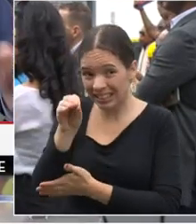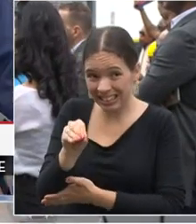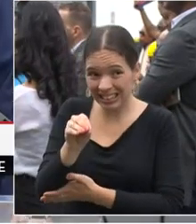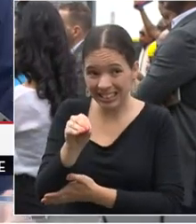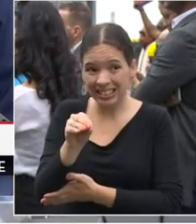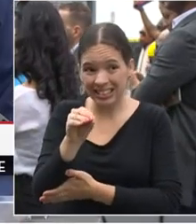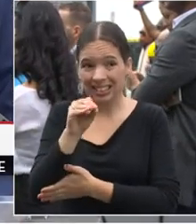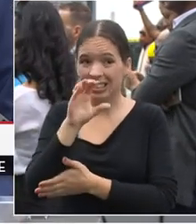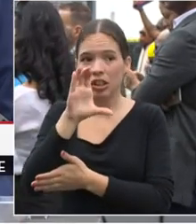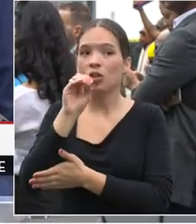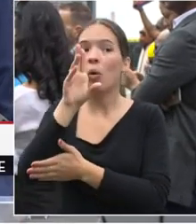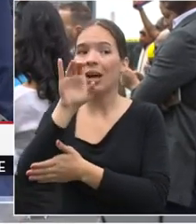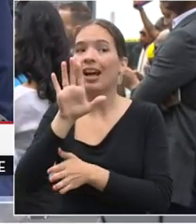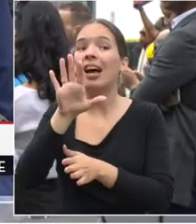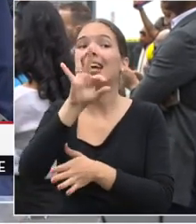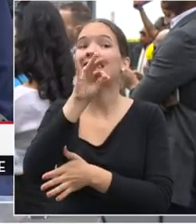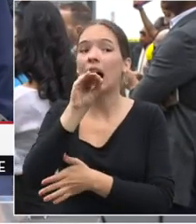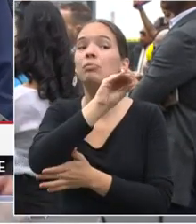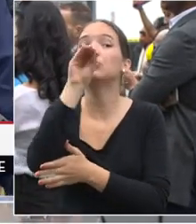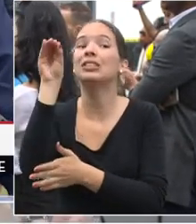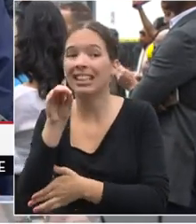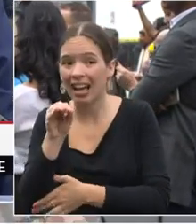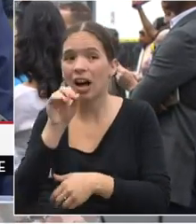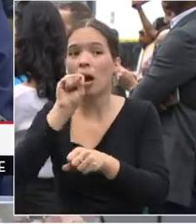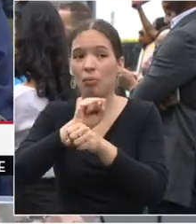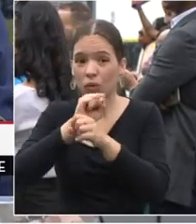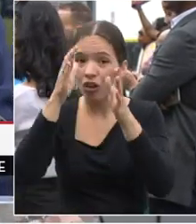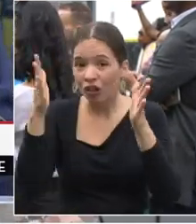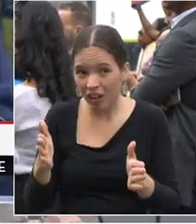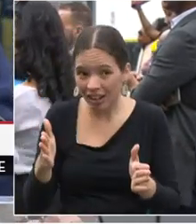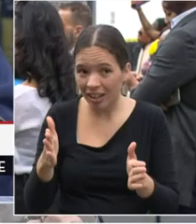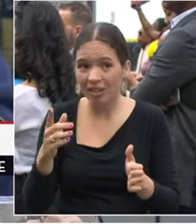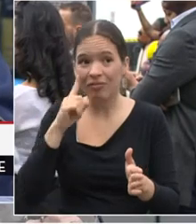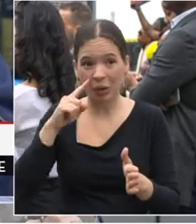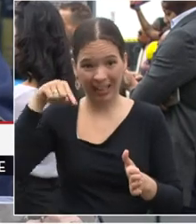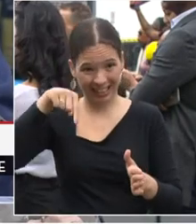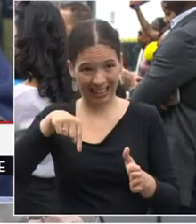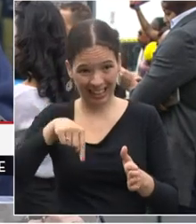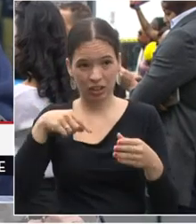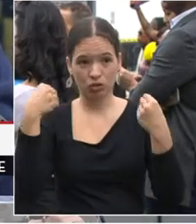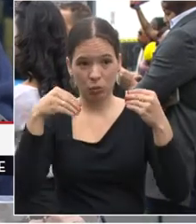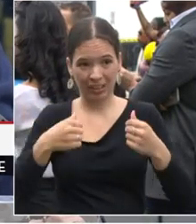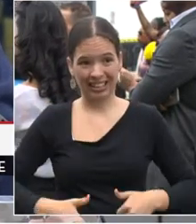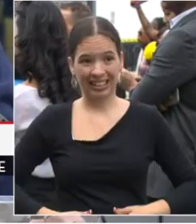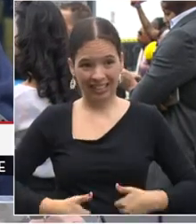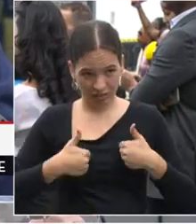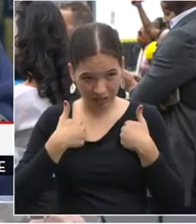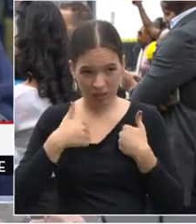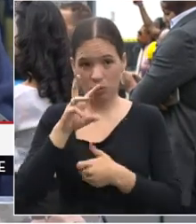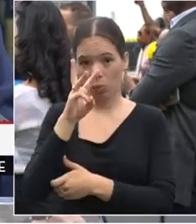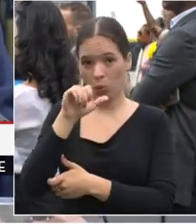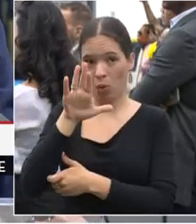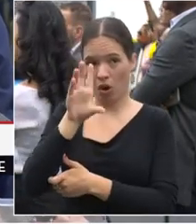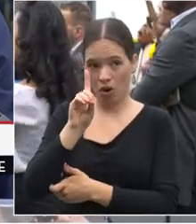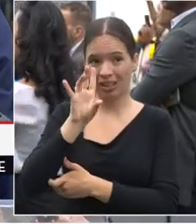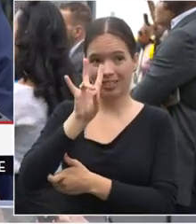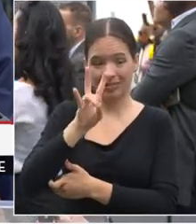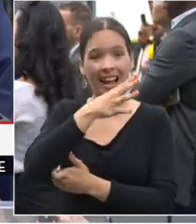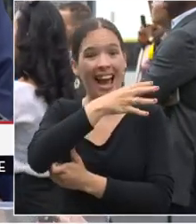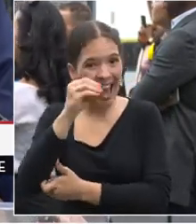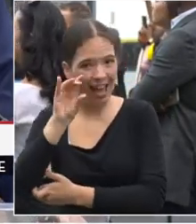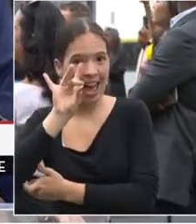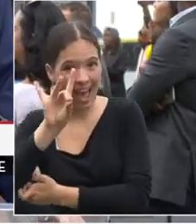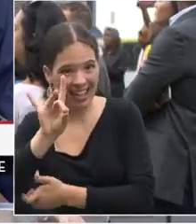Carrie, I think it's 90% of the employees for this new store live in wards 7 and 8, right here in